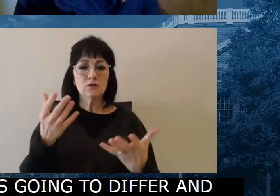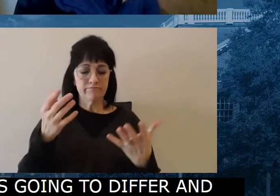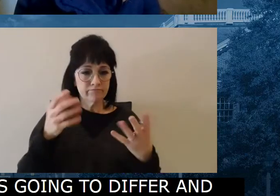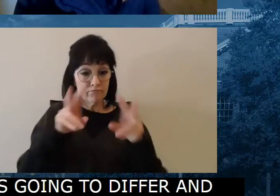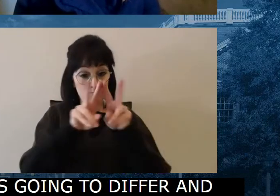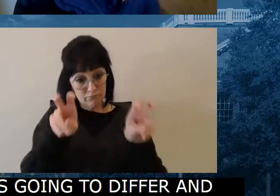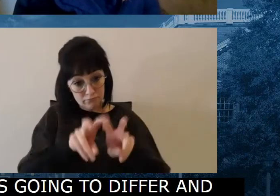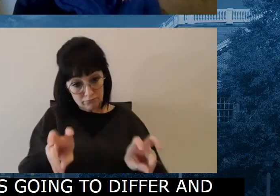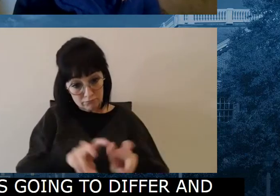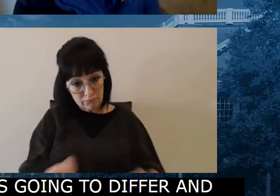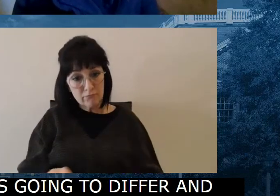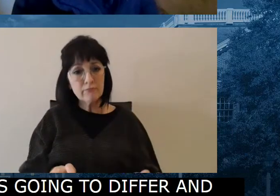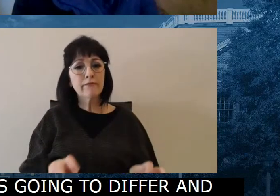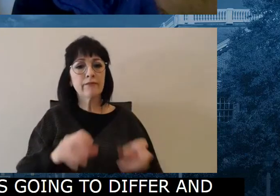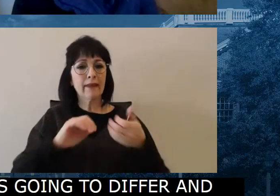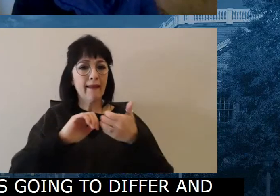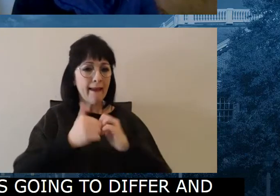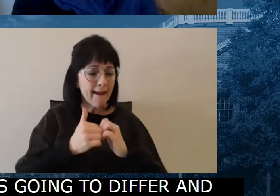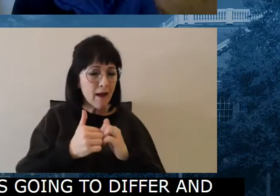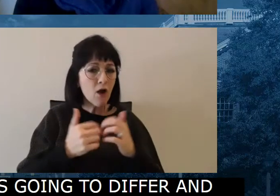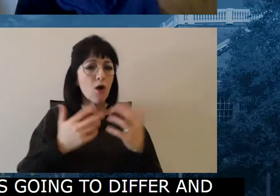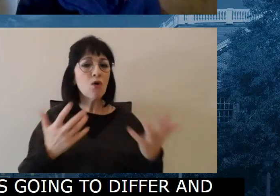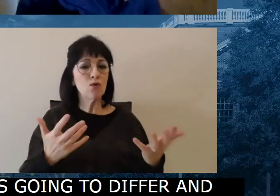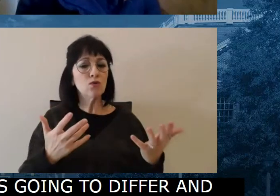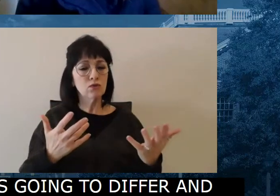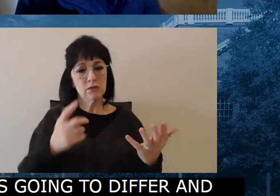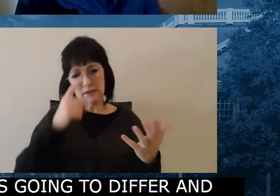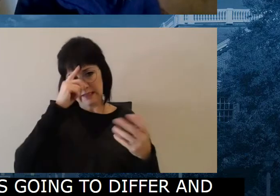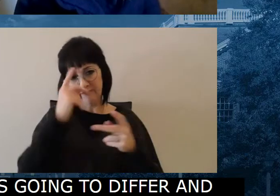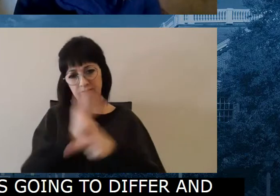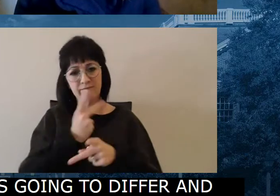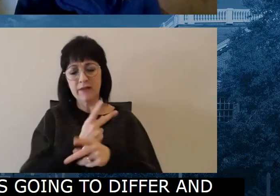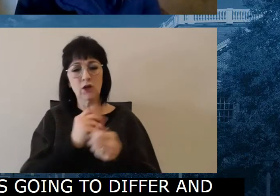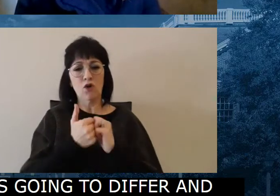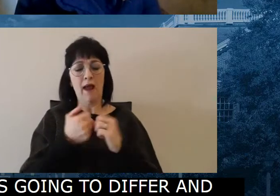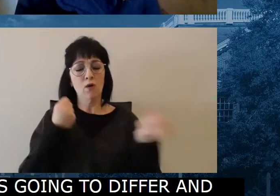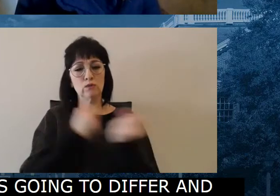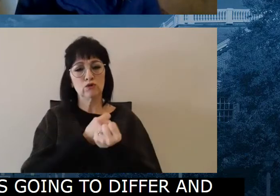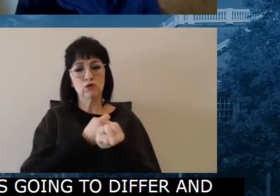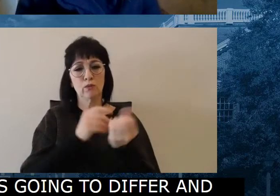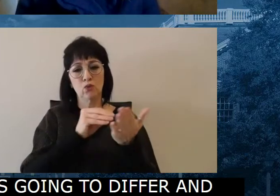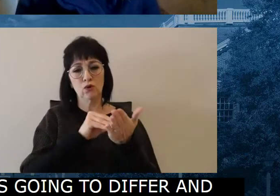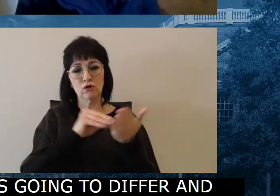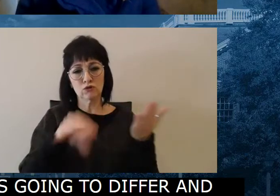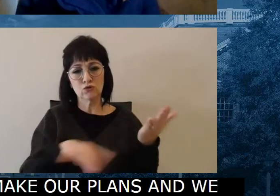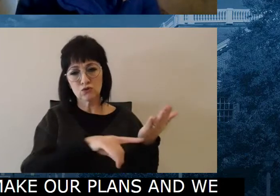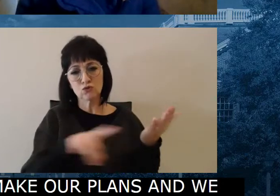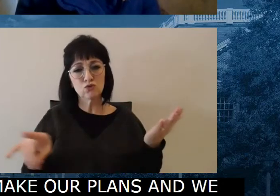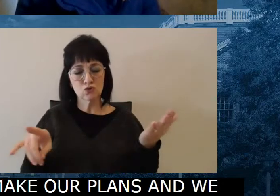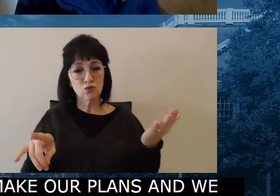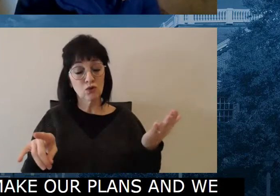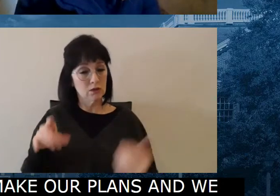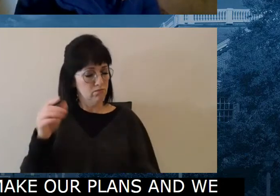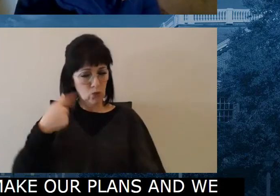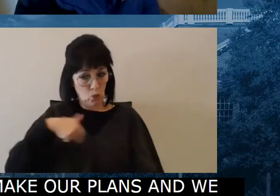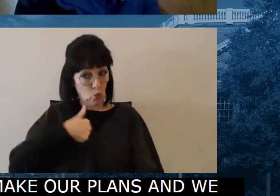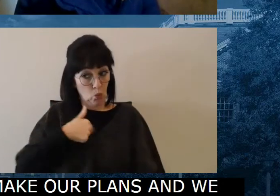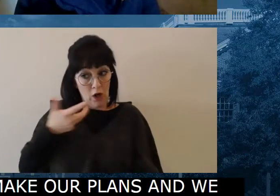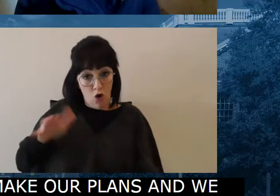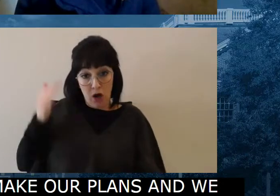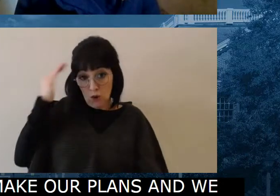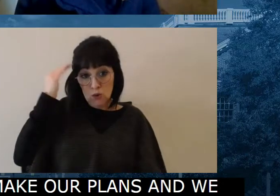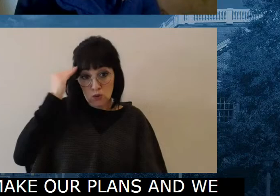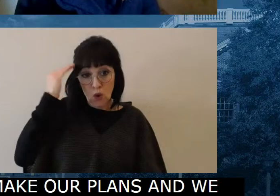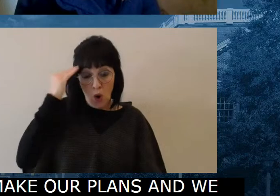that data. So we're on top of the situation as far as knowing it's something that needs to be addressed. And we're taking